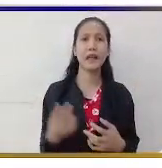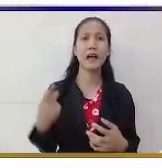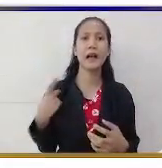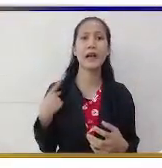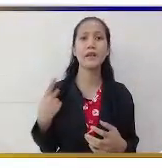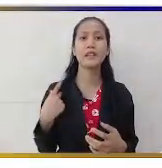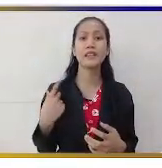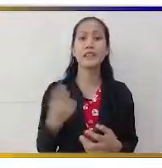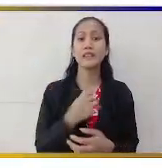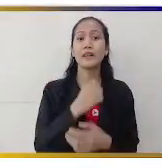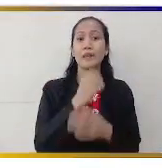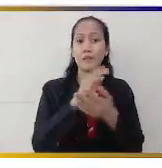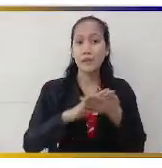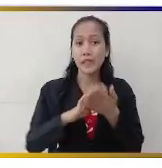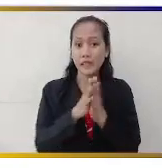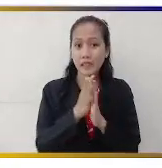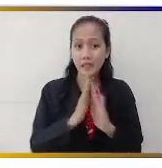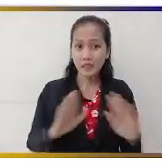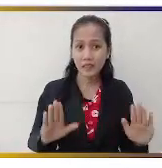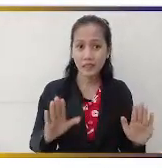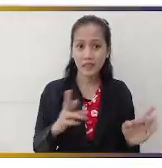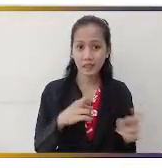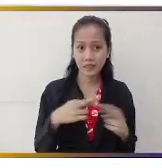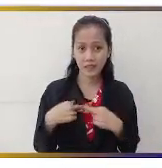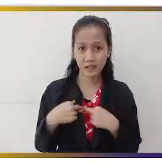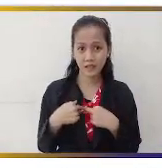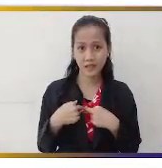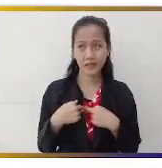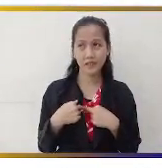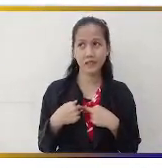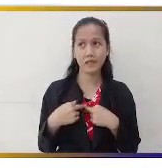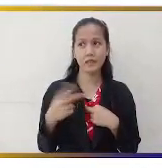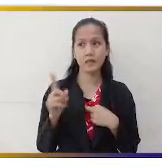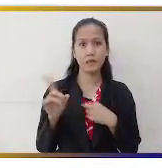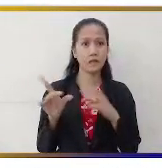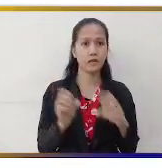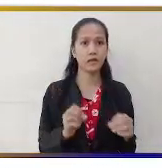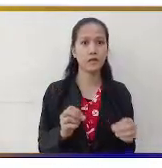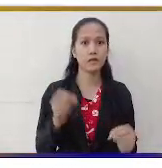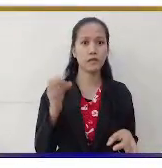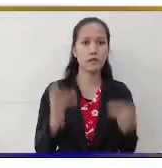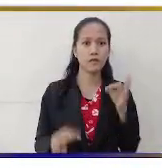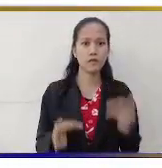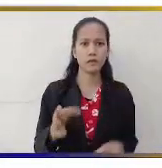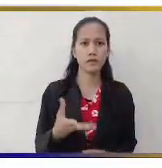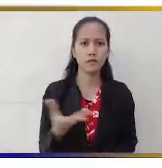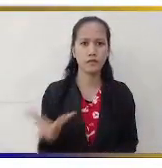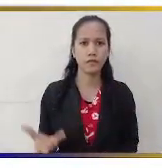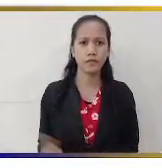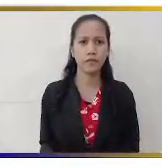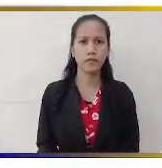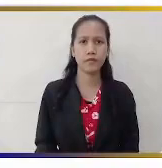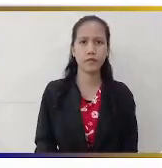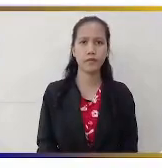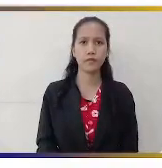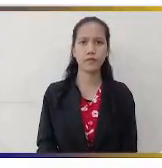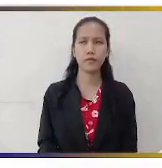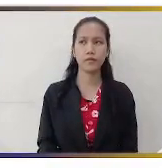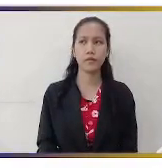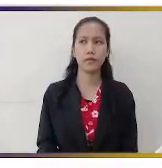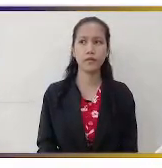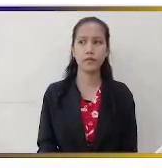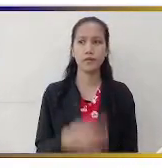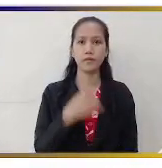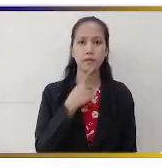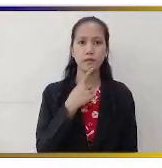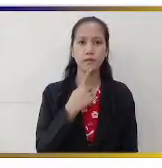nowhere. You're feeling sorry for yourself, and what you're doing is you're judging God, saying, you haven't blessed me yet. You're not going to bless me.